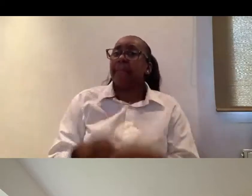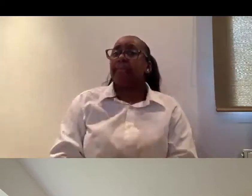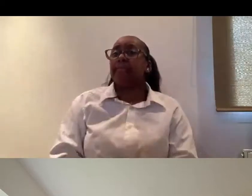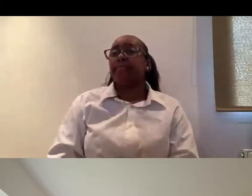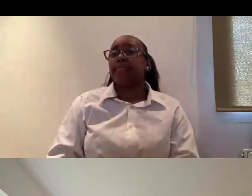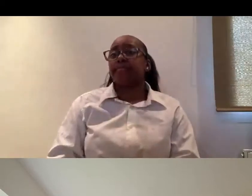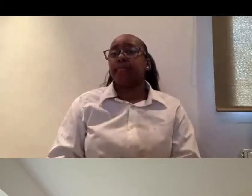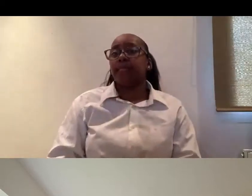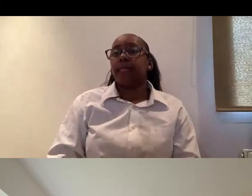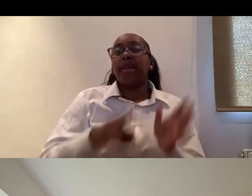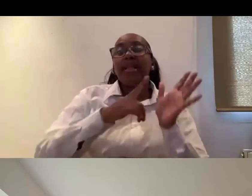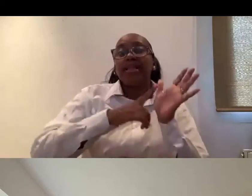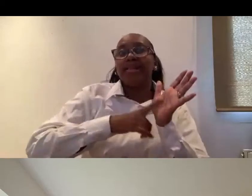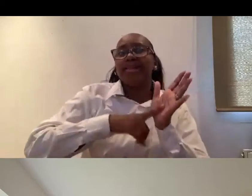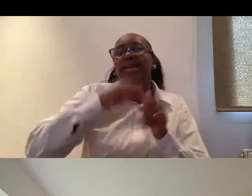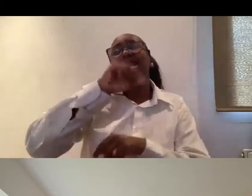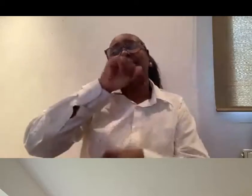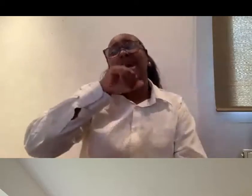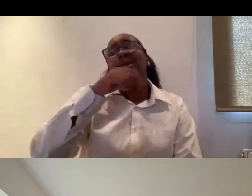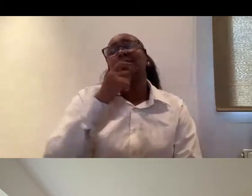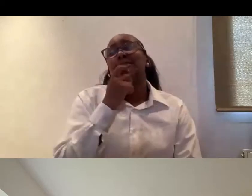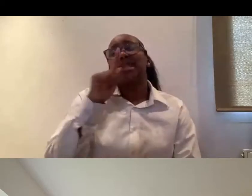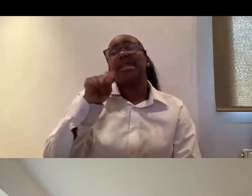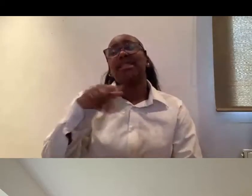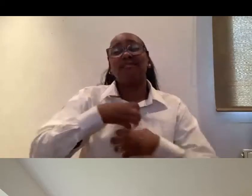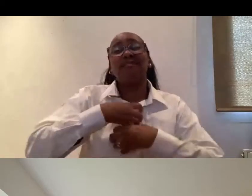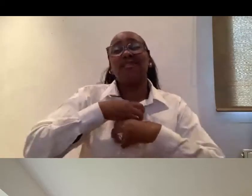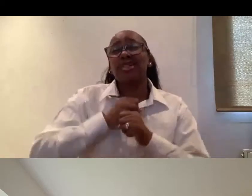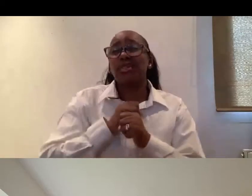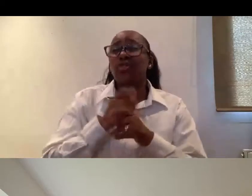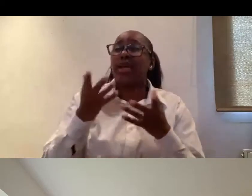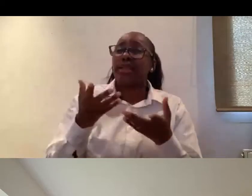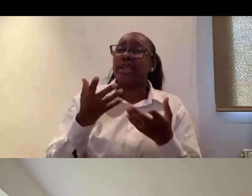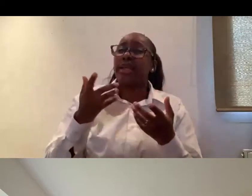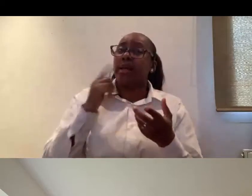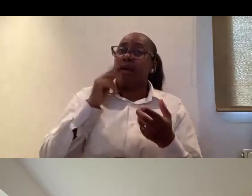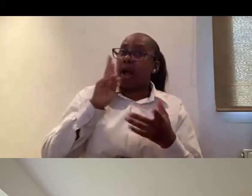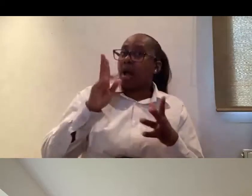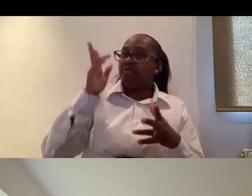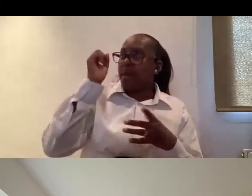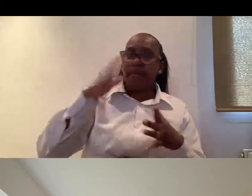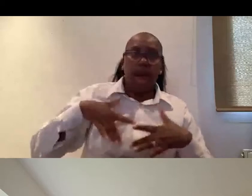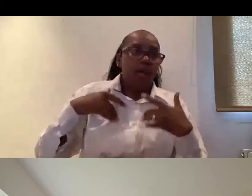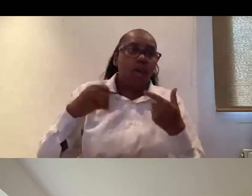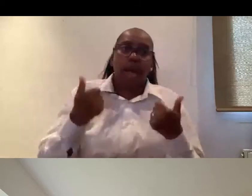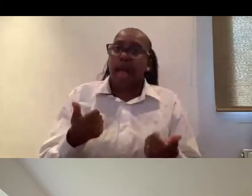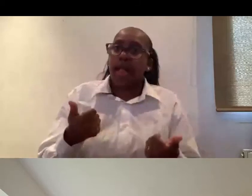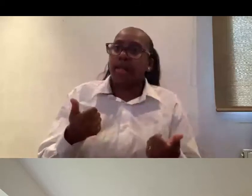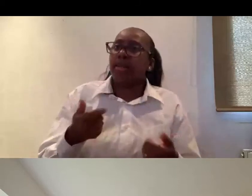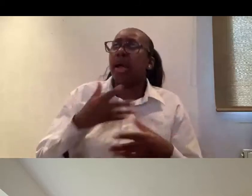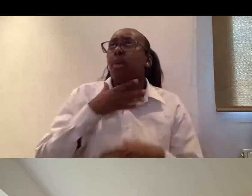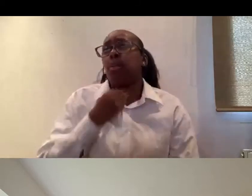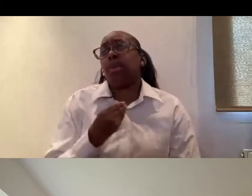Yeah, it can be. It's frustrating sometimes when everyone says, "Oh, you look really well," and I'm thinking, "Yeah, I really wish I was very